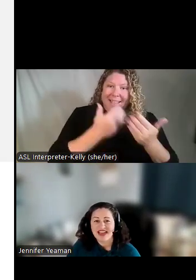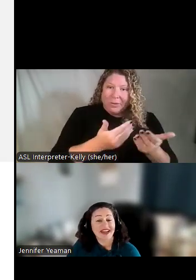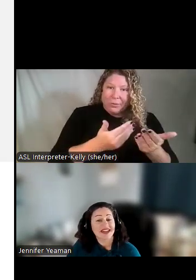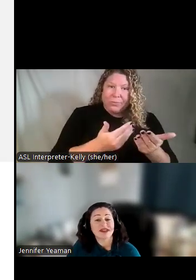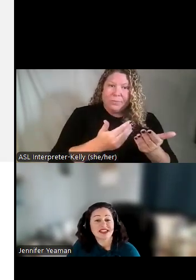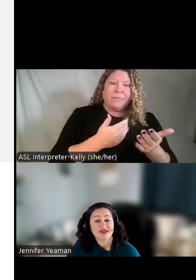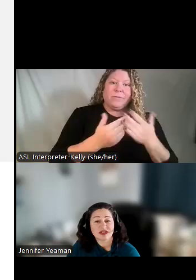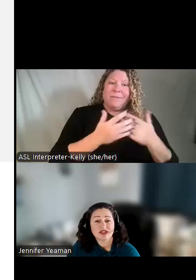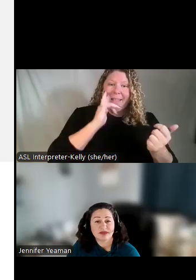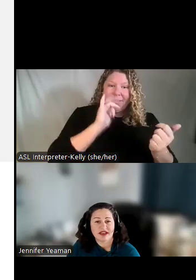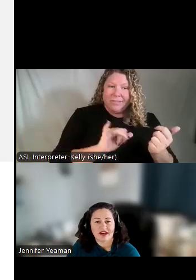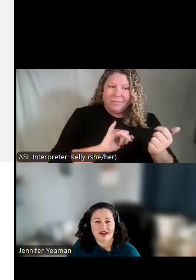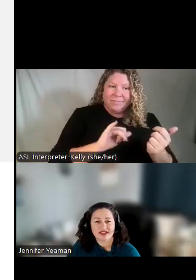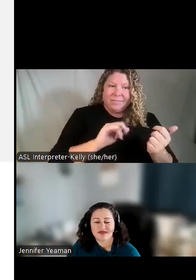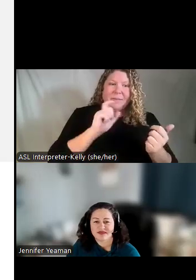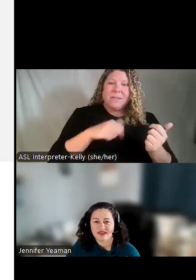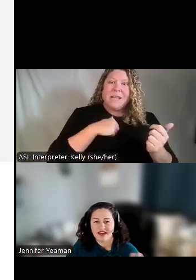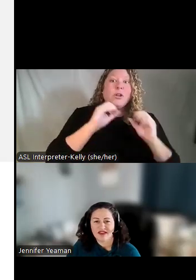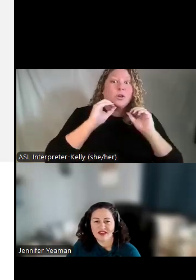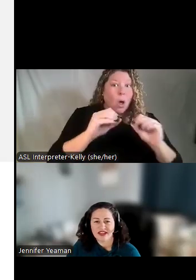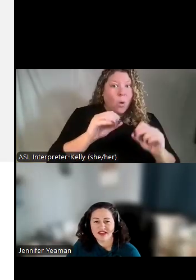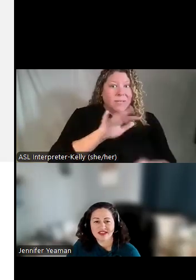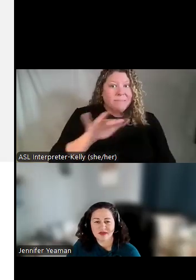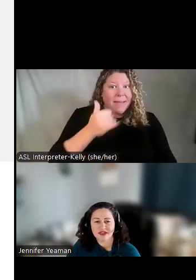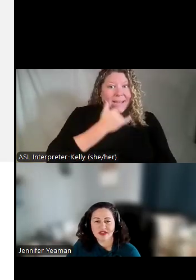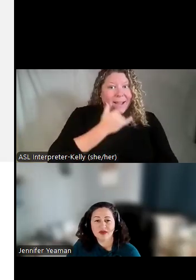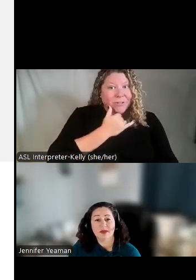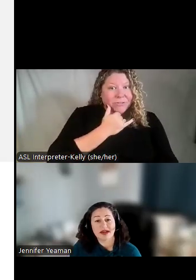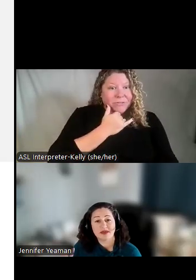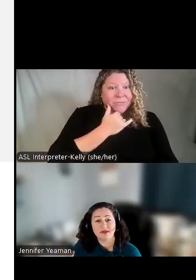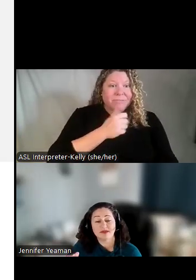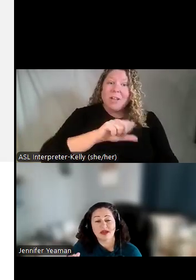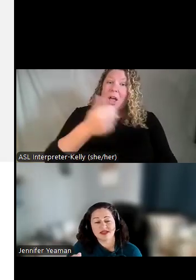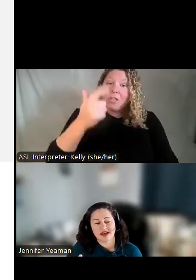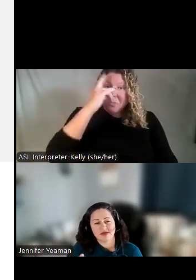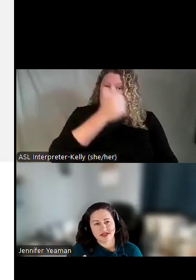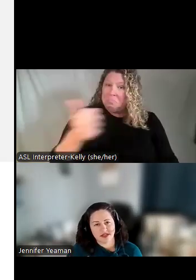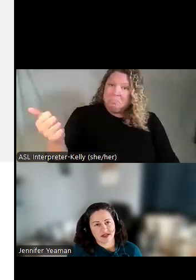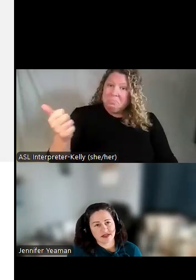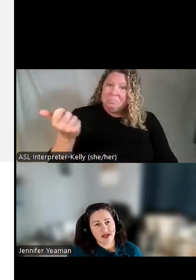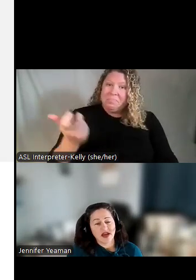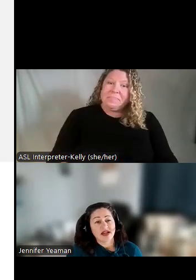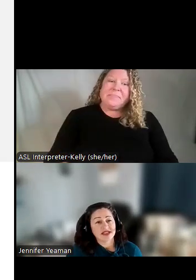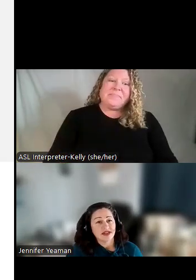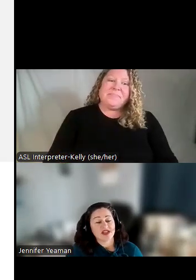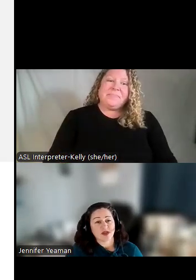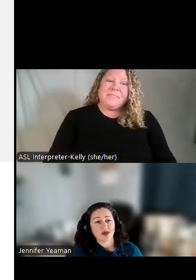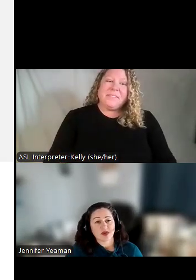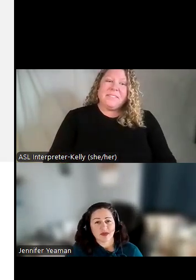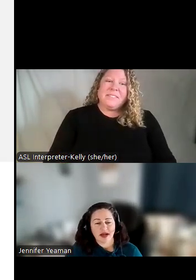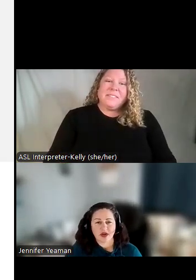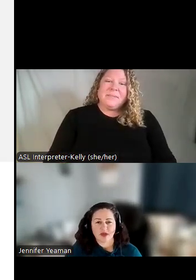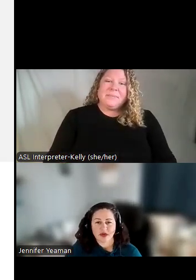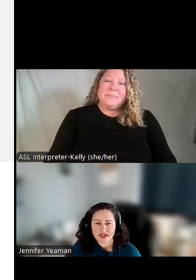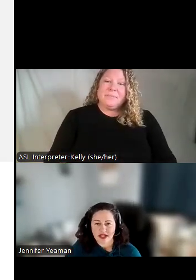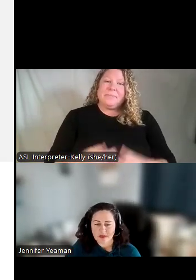you, and it must have 0 spelling errors. Everything else is up to you, but at a minimum, it must have these things. Because even as we go